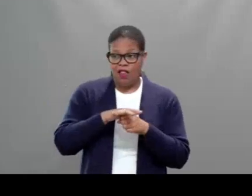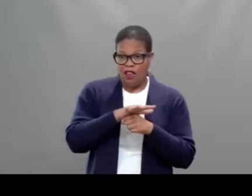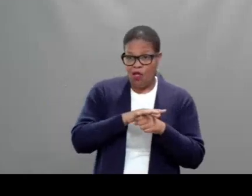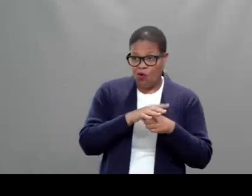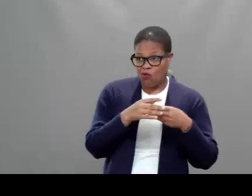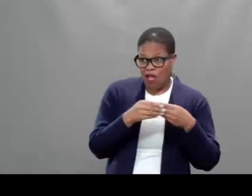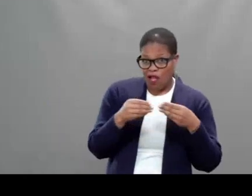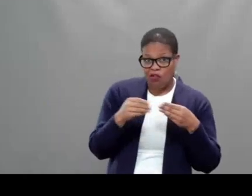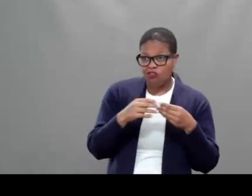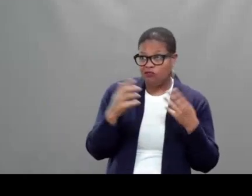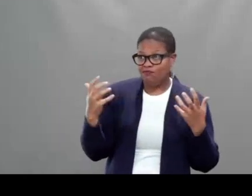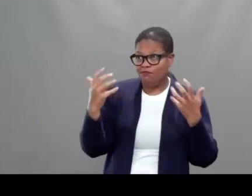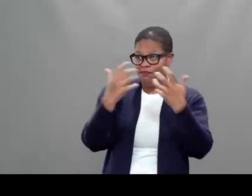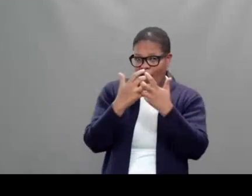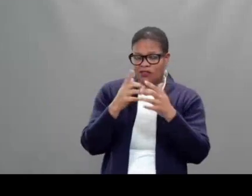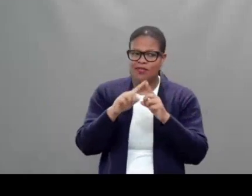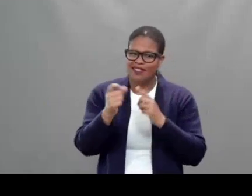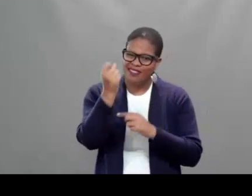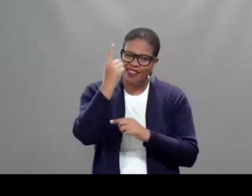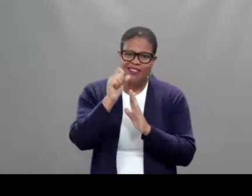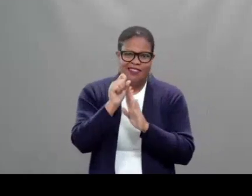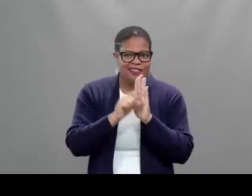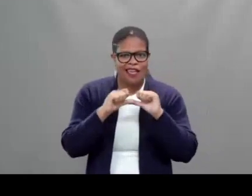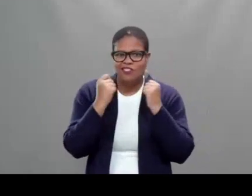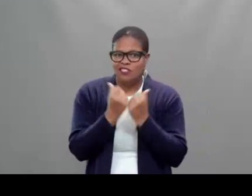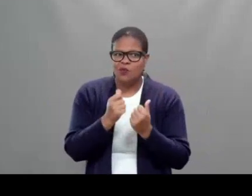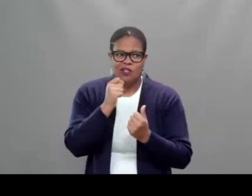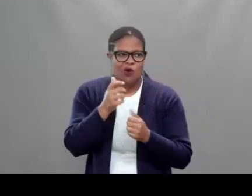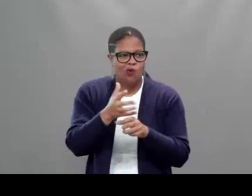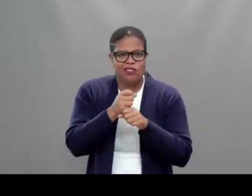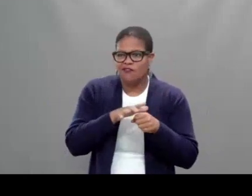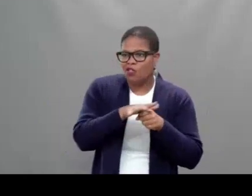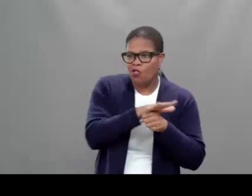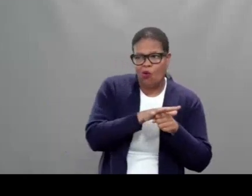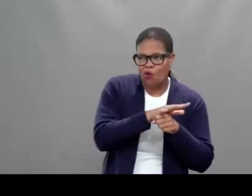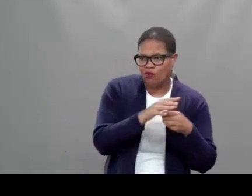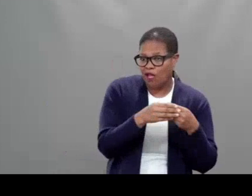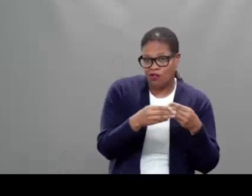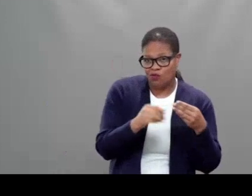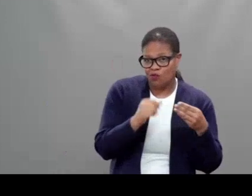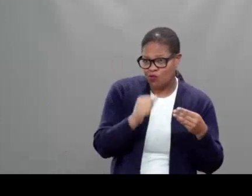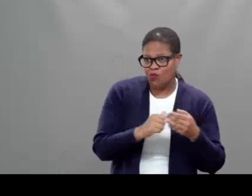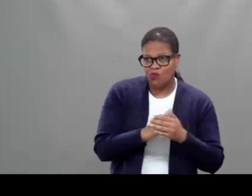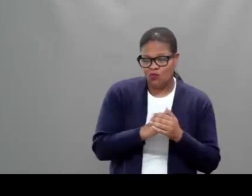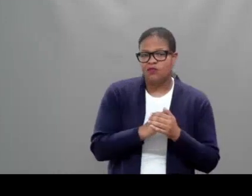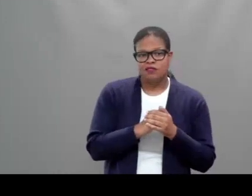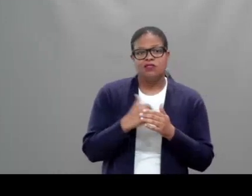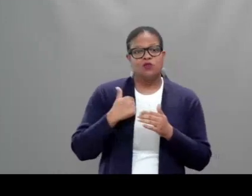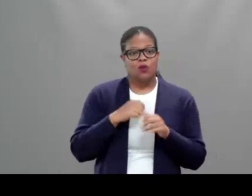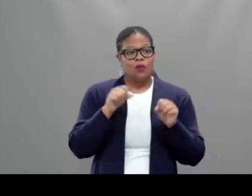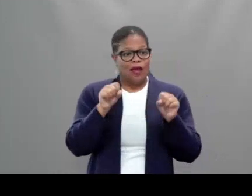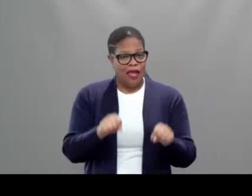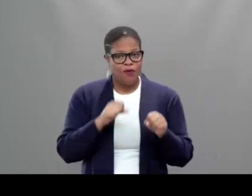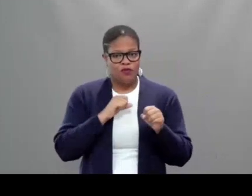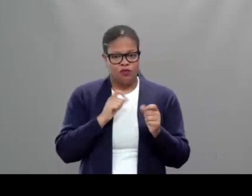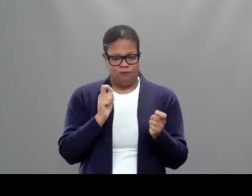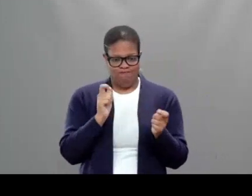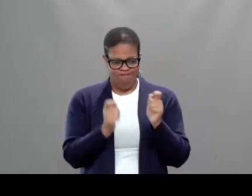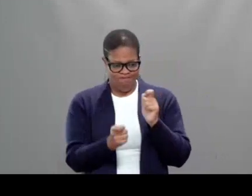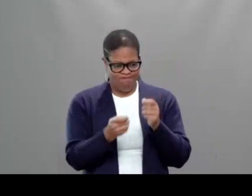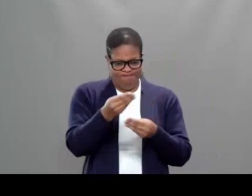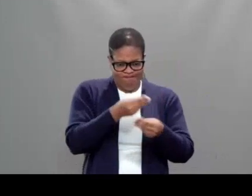dollars. However, as a state agency, we do not receive local dollars. So we were able to